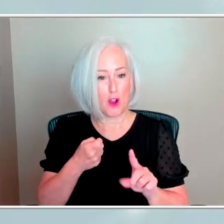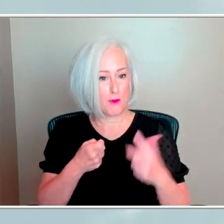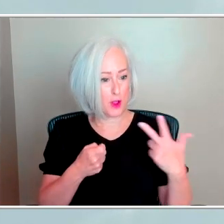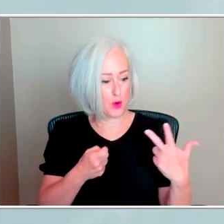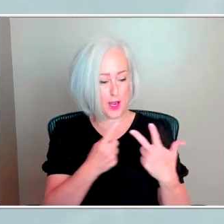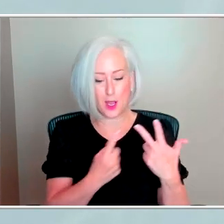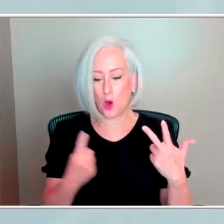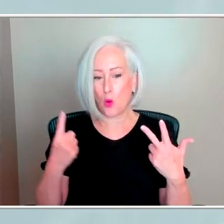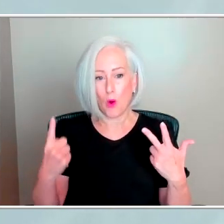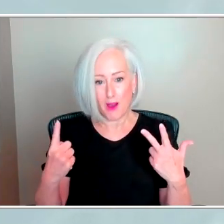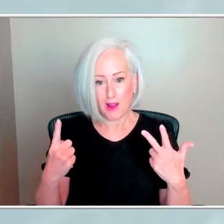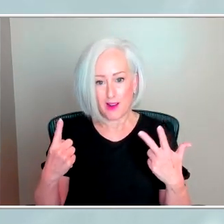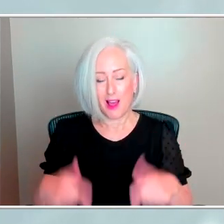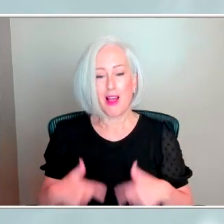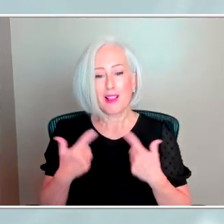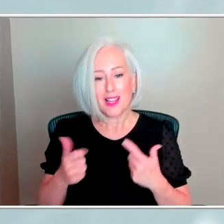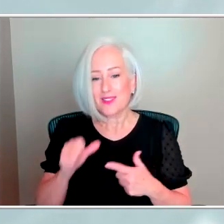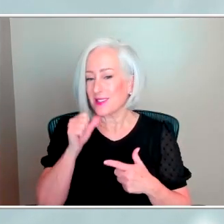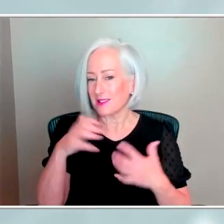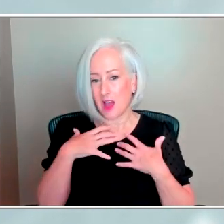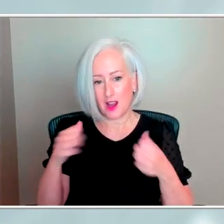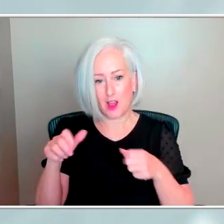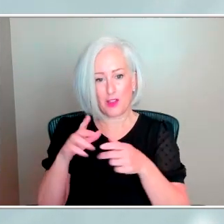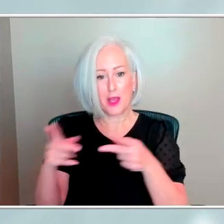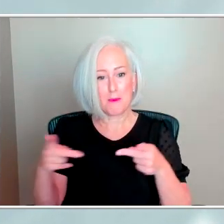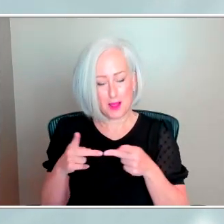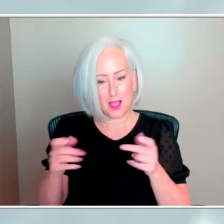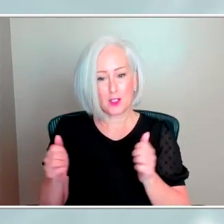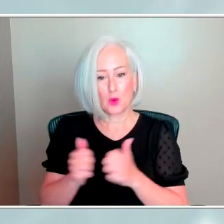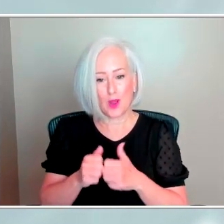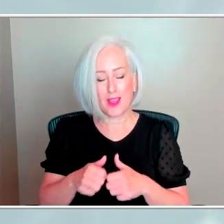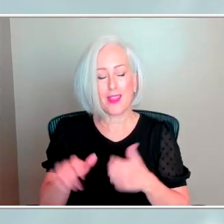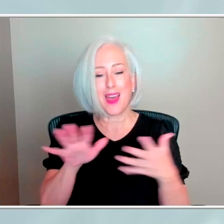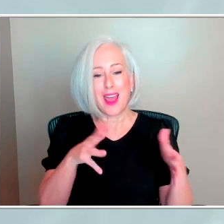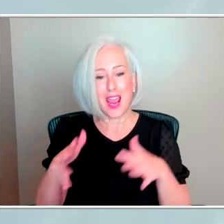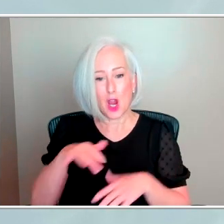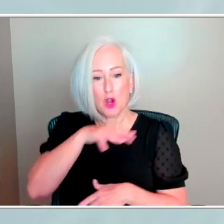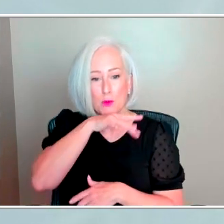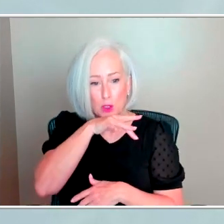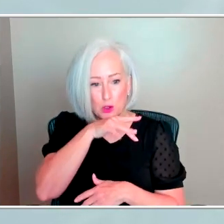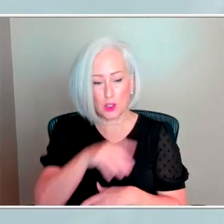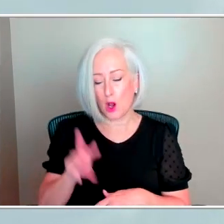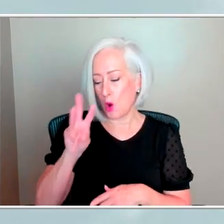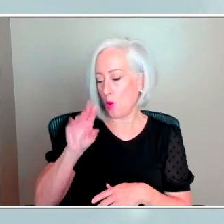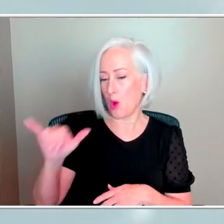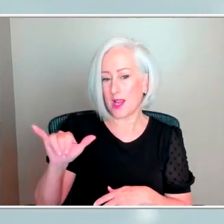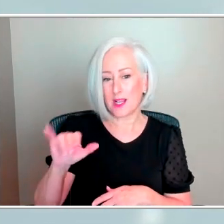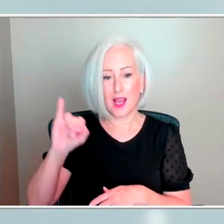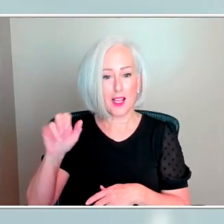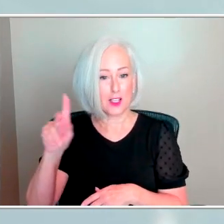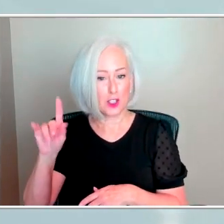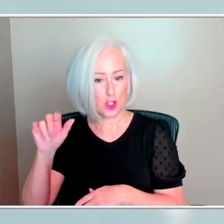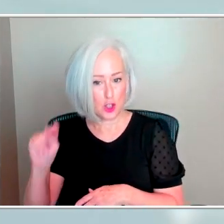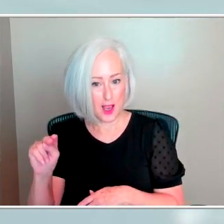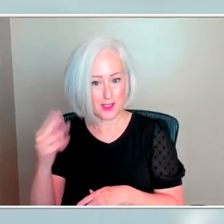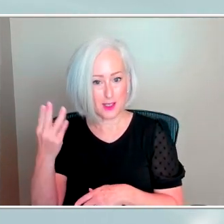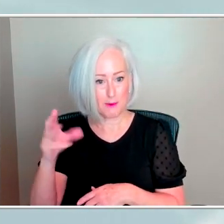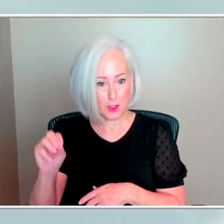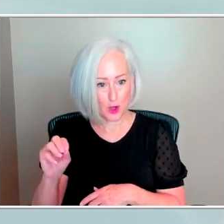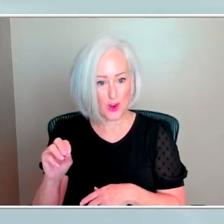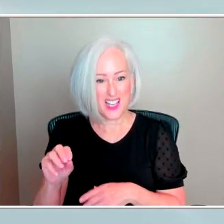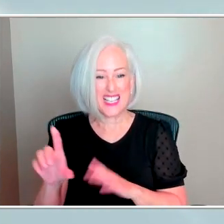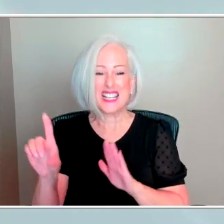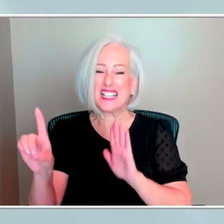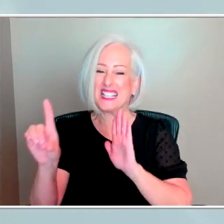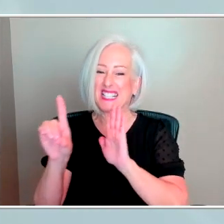levels of air pollutions. Here locally, both Wyandotte County, Kansas and Jackson County, Missouri earned a D